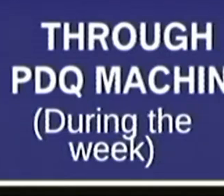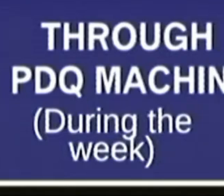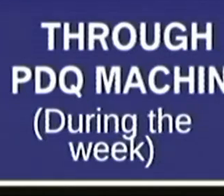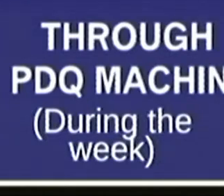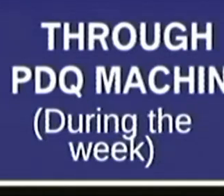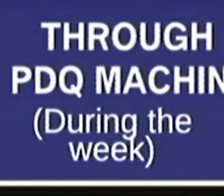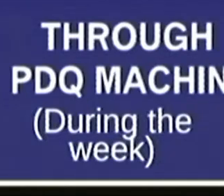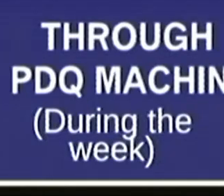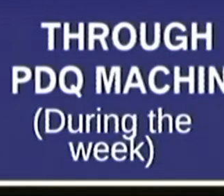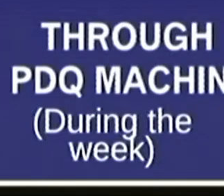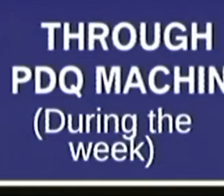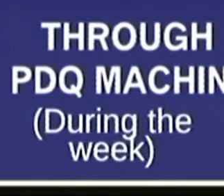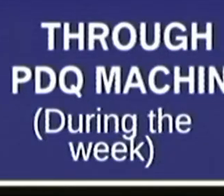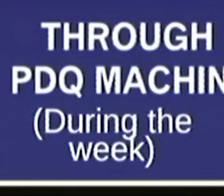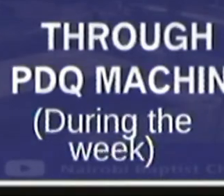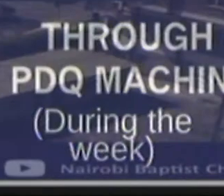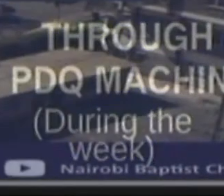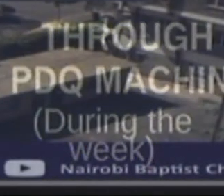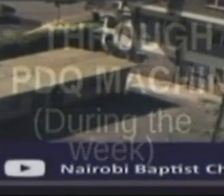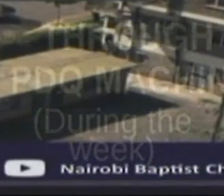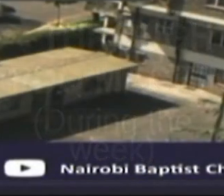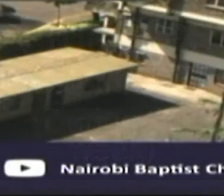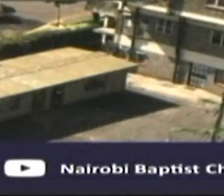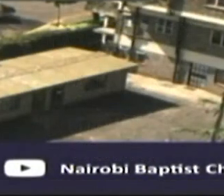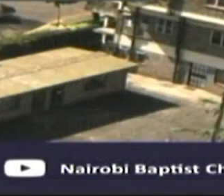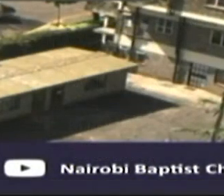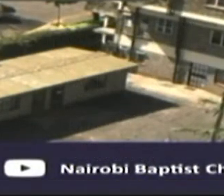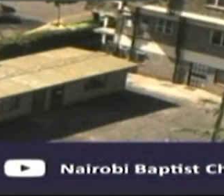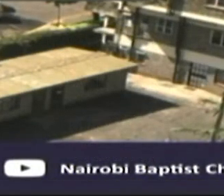516-500. Who hears all of our